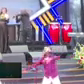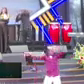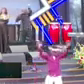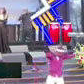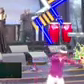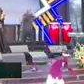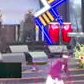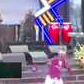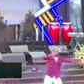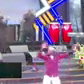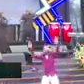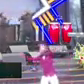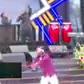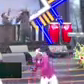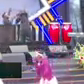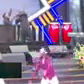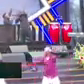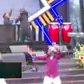are you ready to